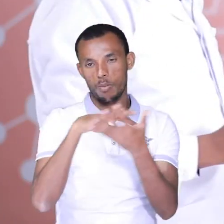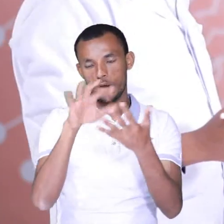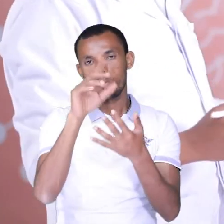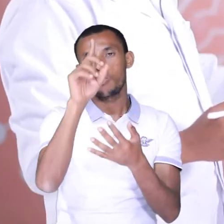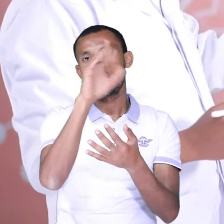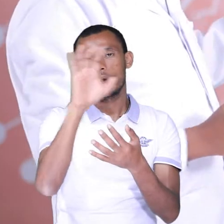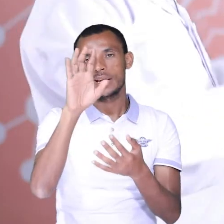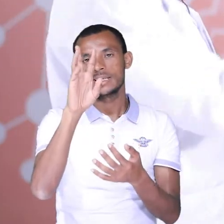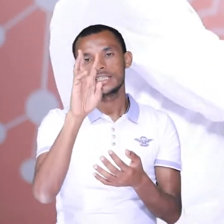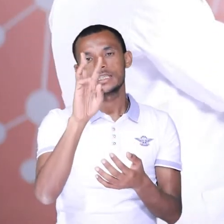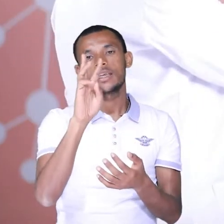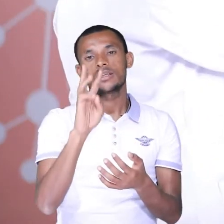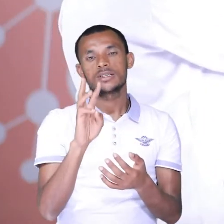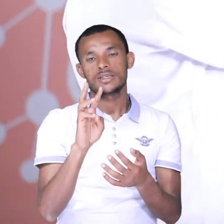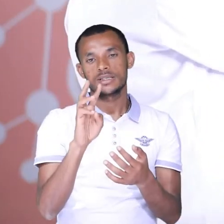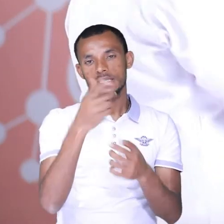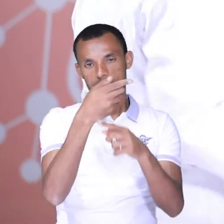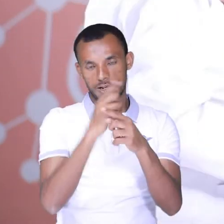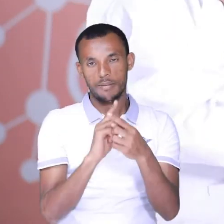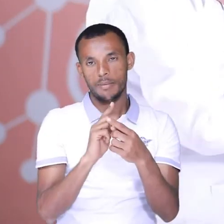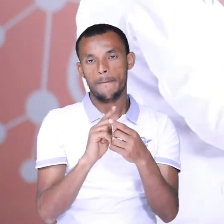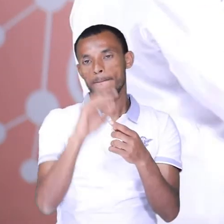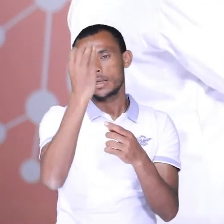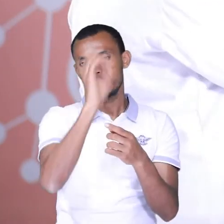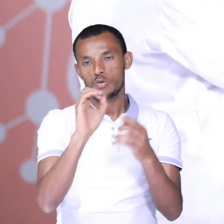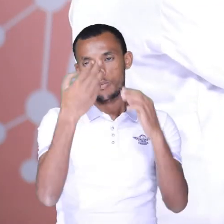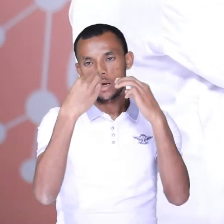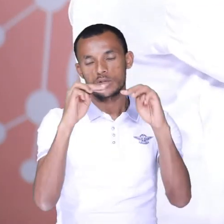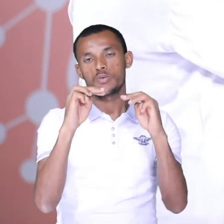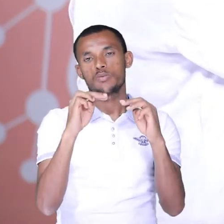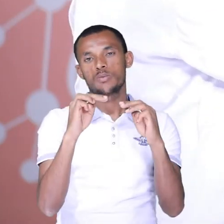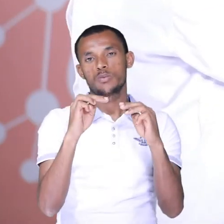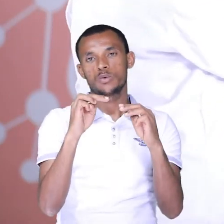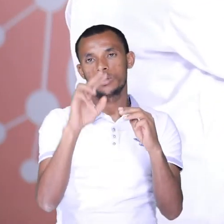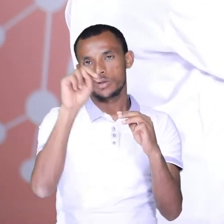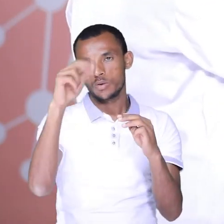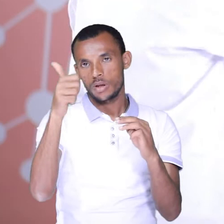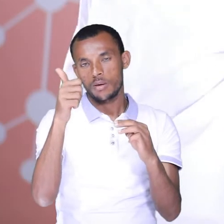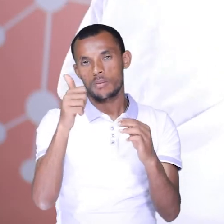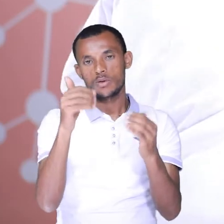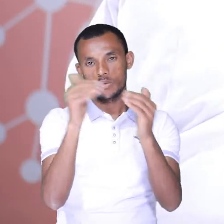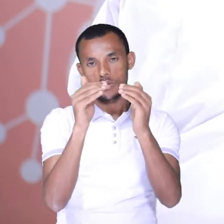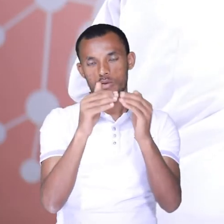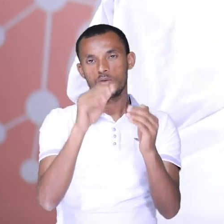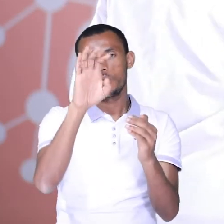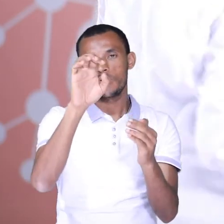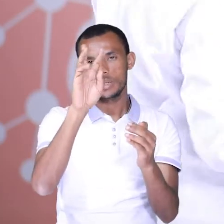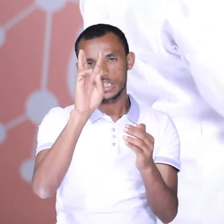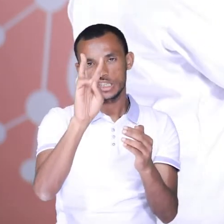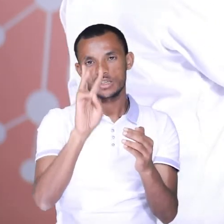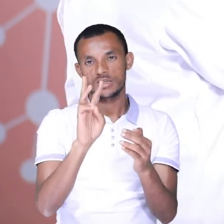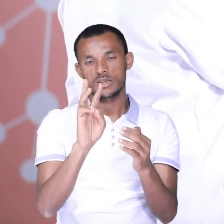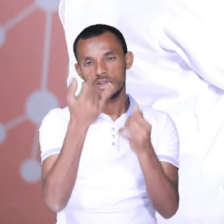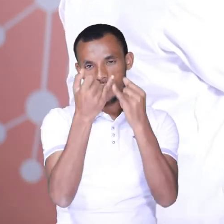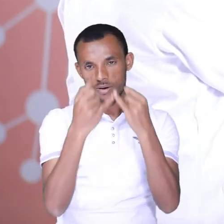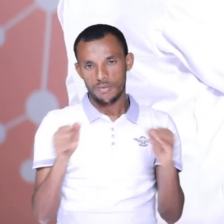gram. And percentage by mass of sodium is equal to 46, the total mass of sodium,